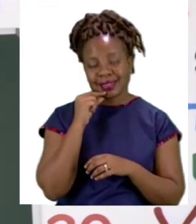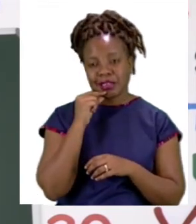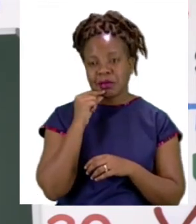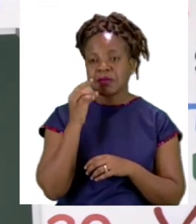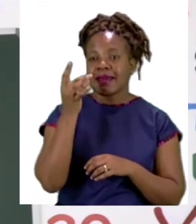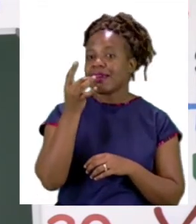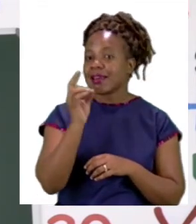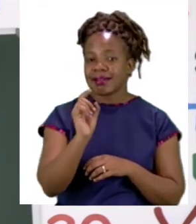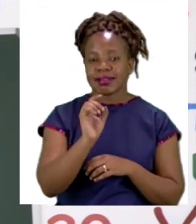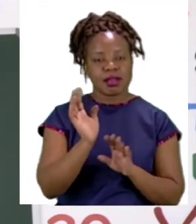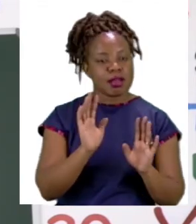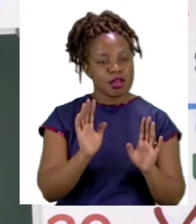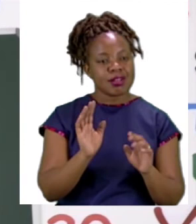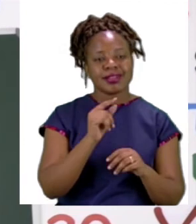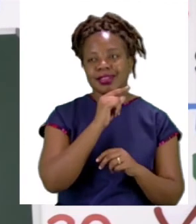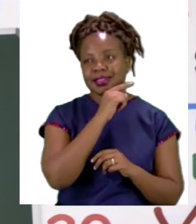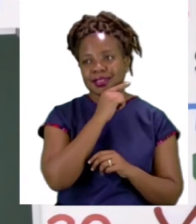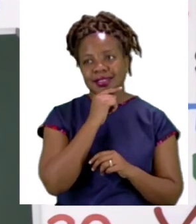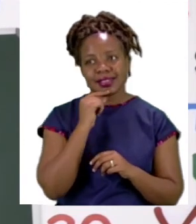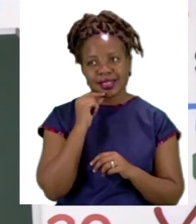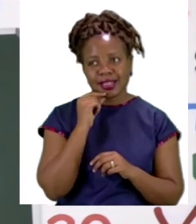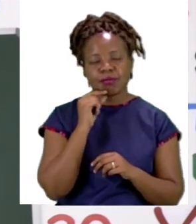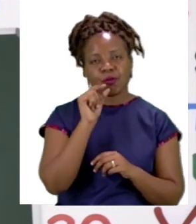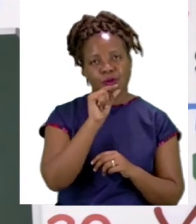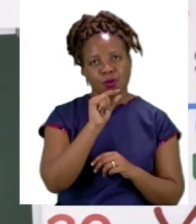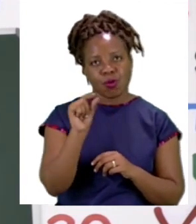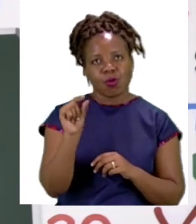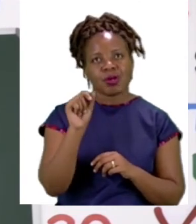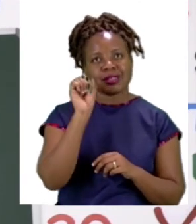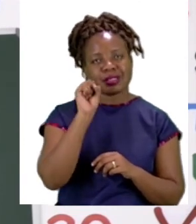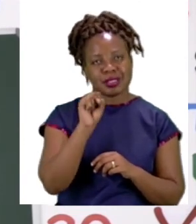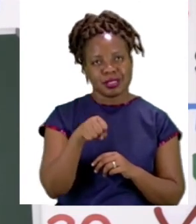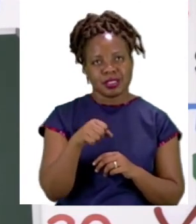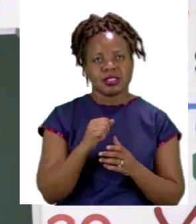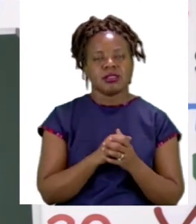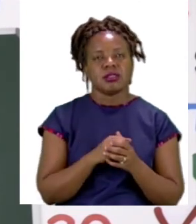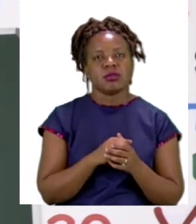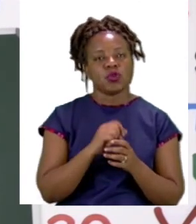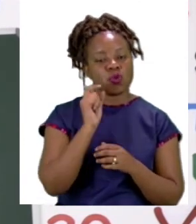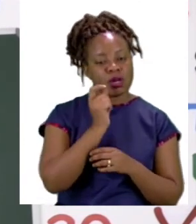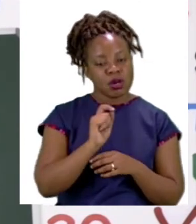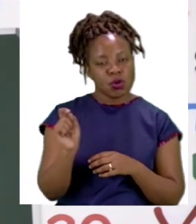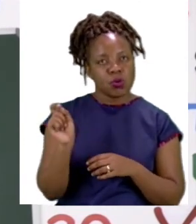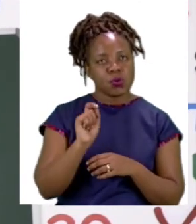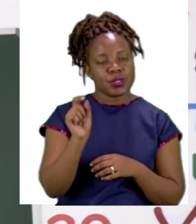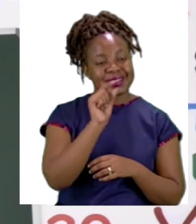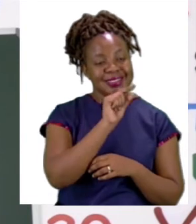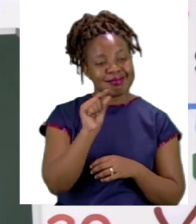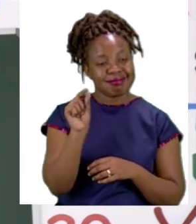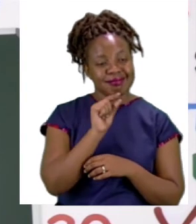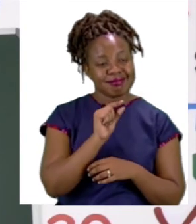number name, which is 8. Because when we are doing creative writing, we need to use